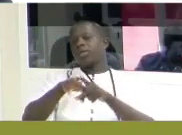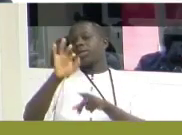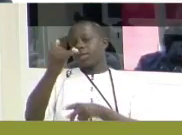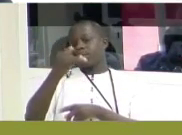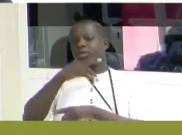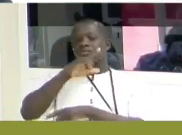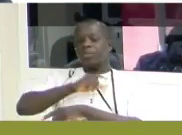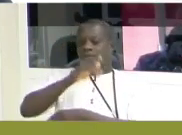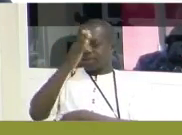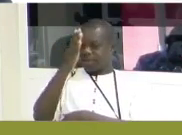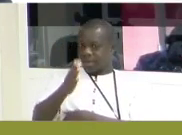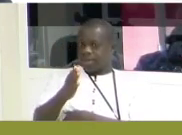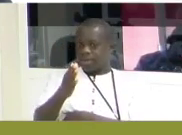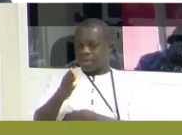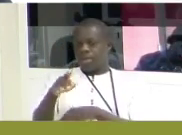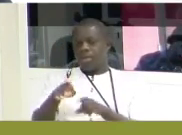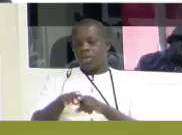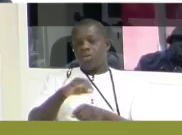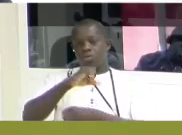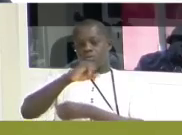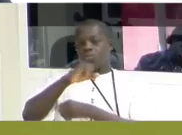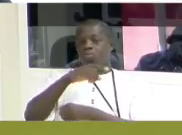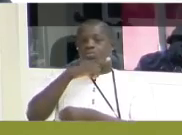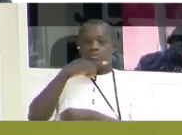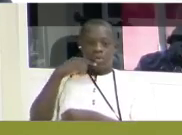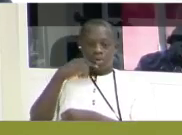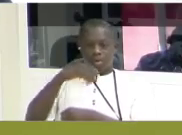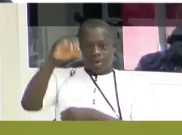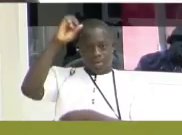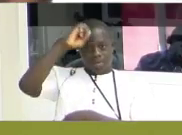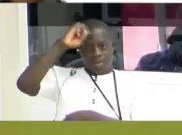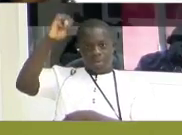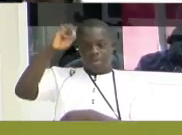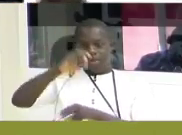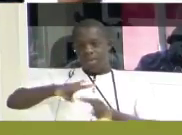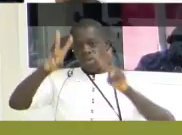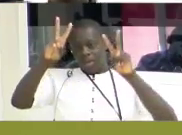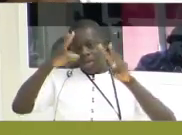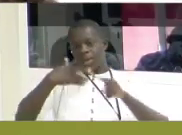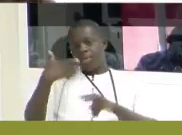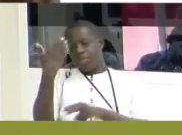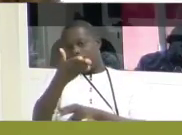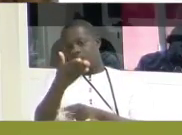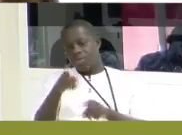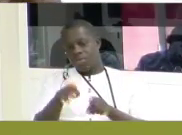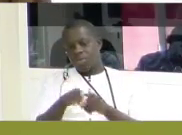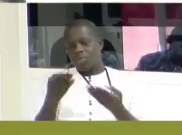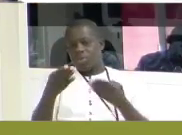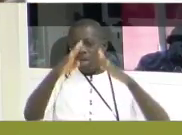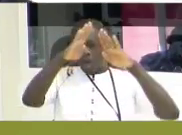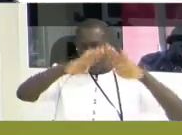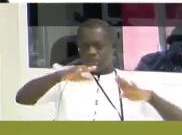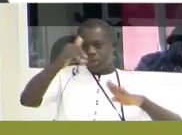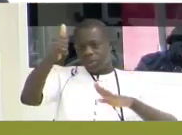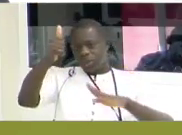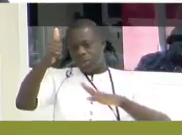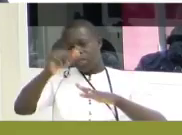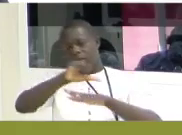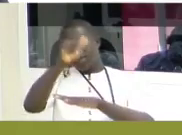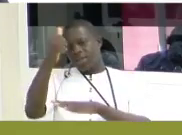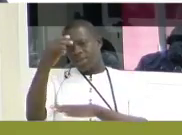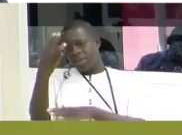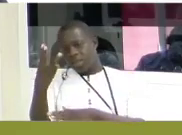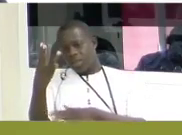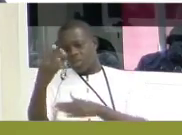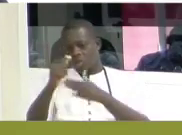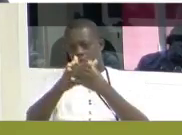The Asombi Bojang was admitted there, either in Ward 6 and 3 or 8